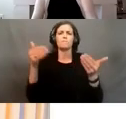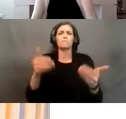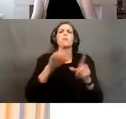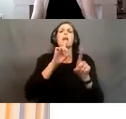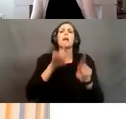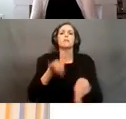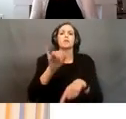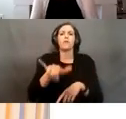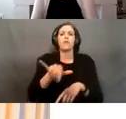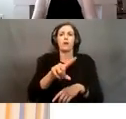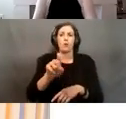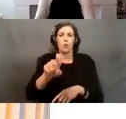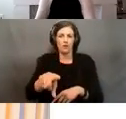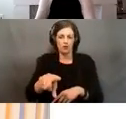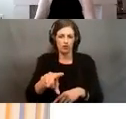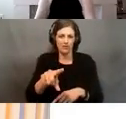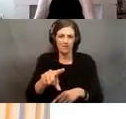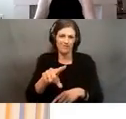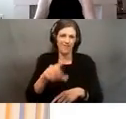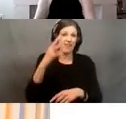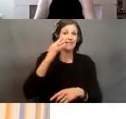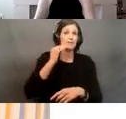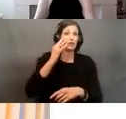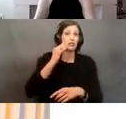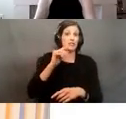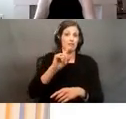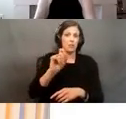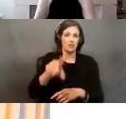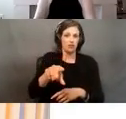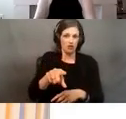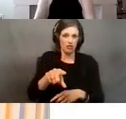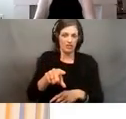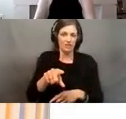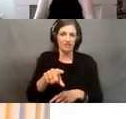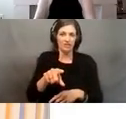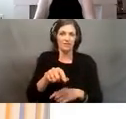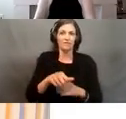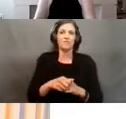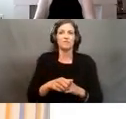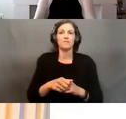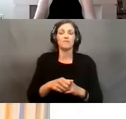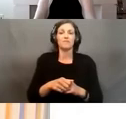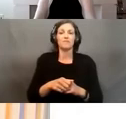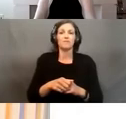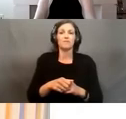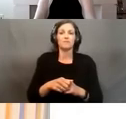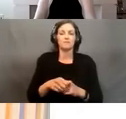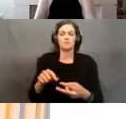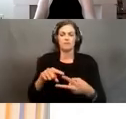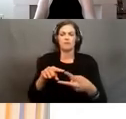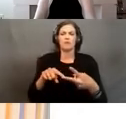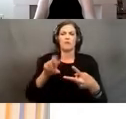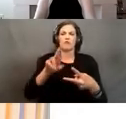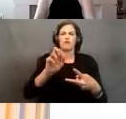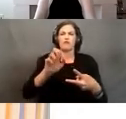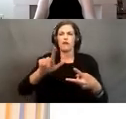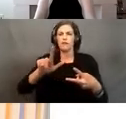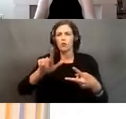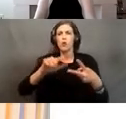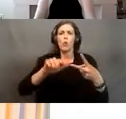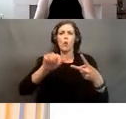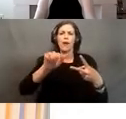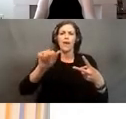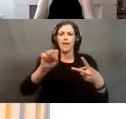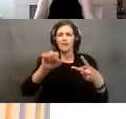experiential question without my doing the overview with Rachel or Asia doing that overview, Robert,